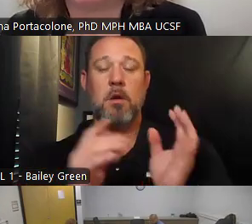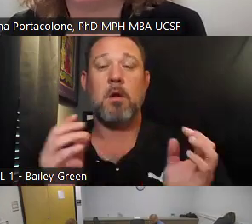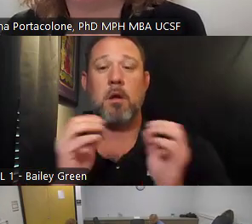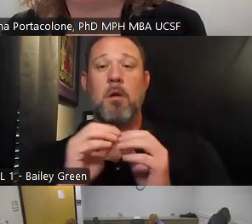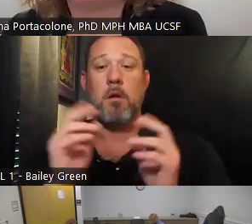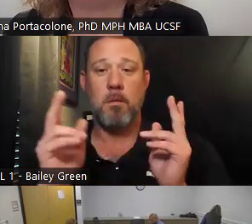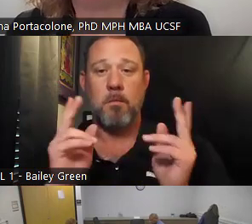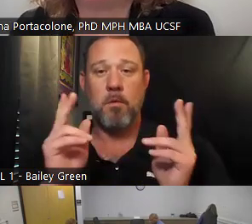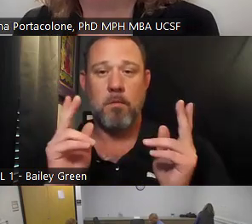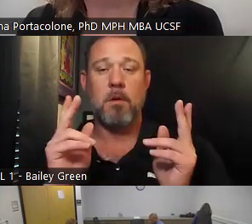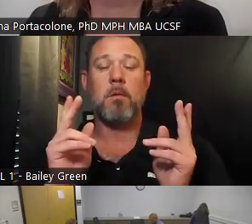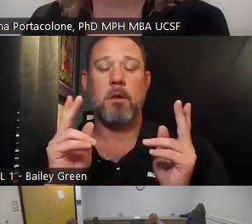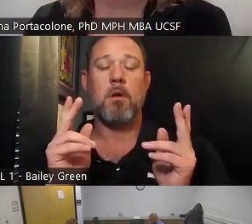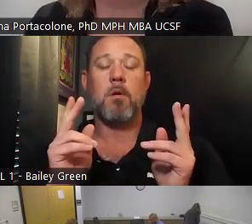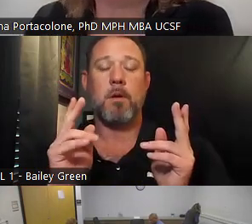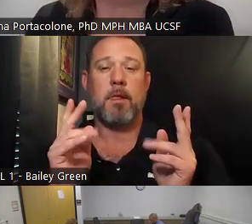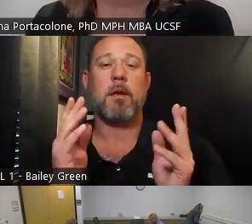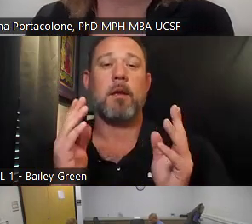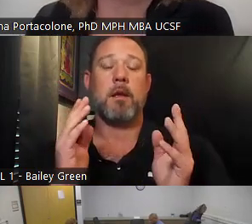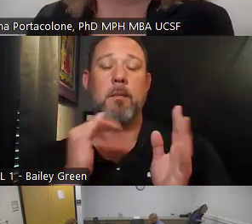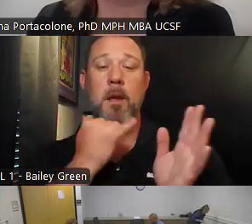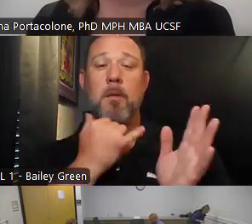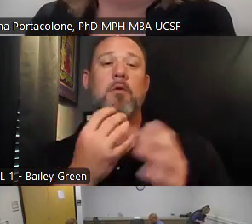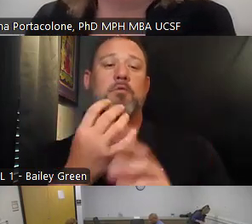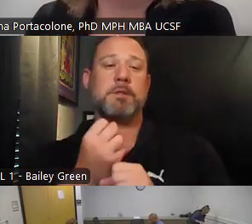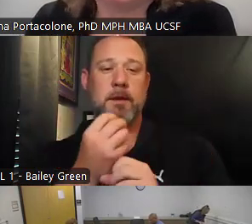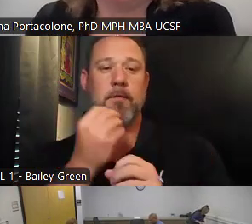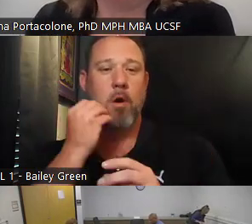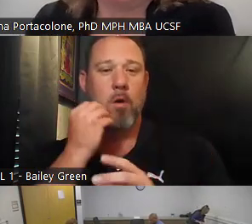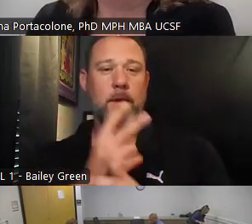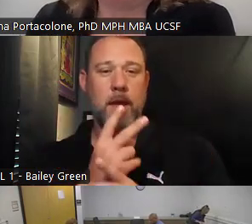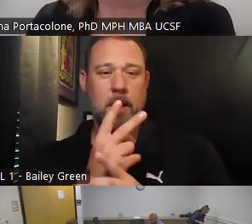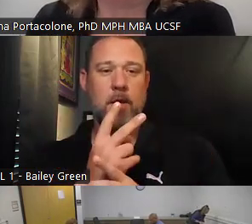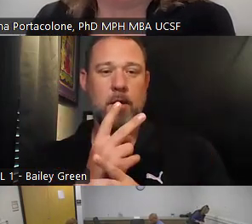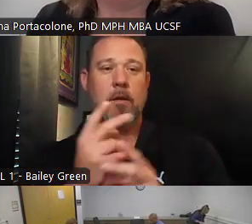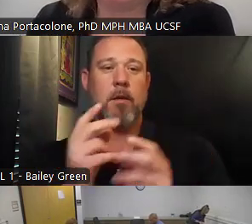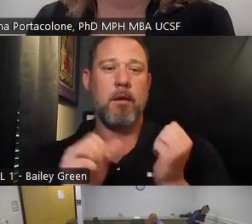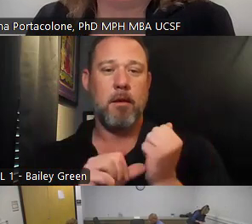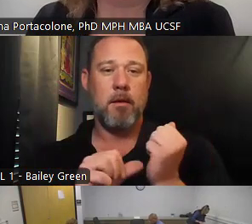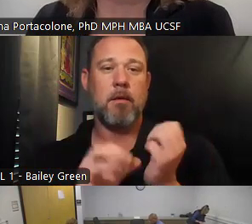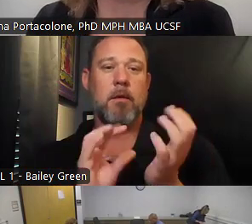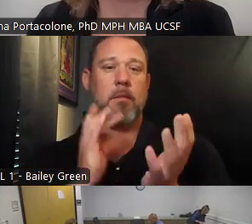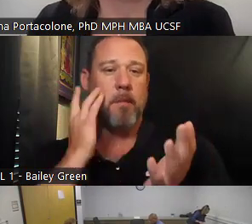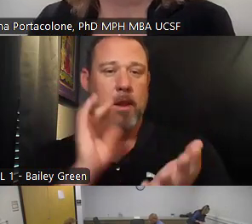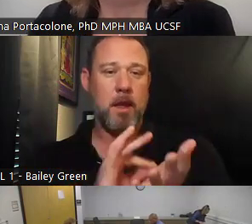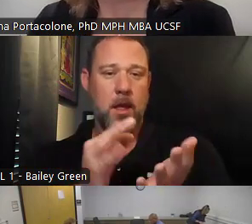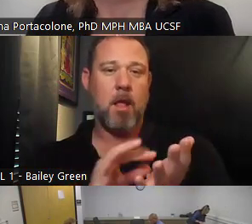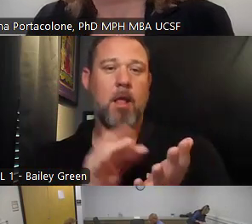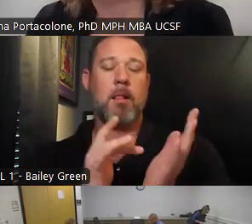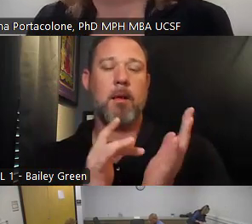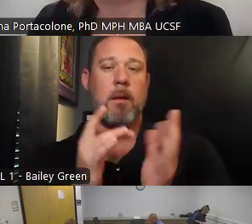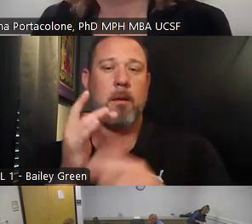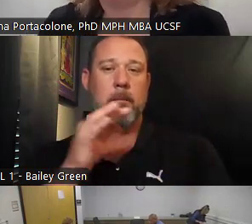live alone with cognitive impairment can receive home care aid and medical benefits,